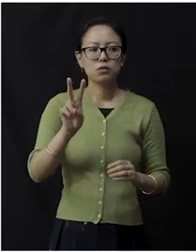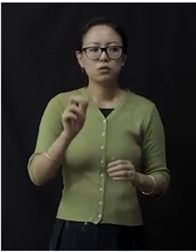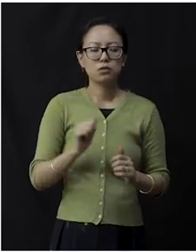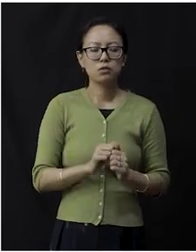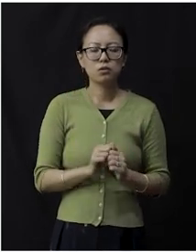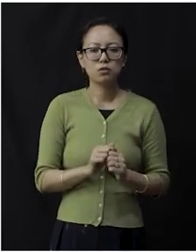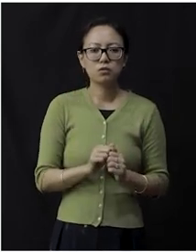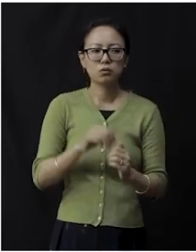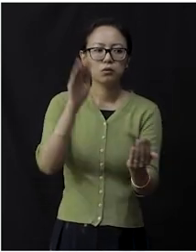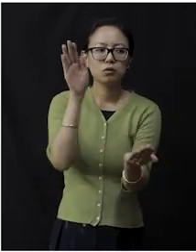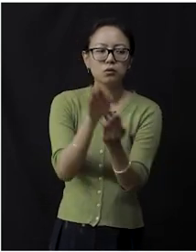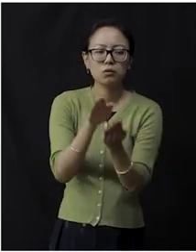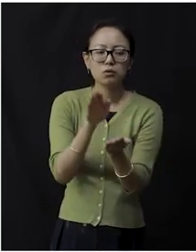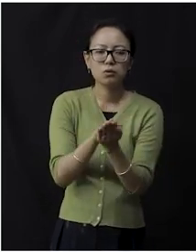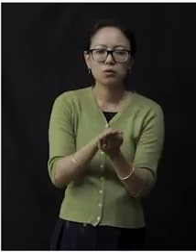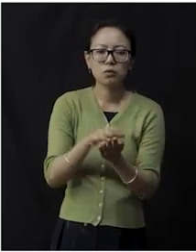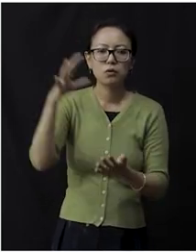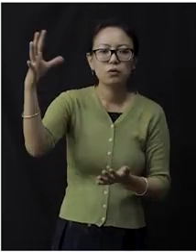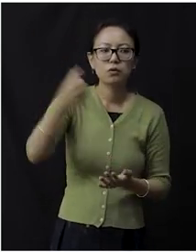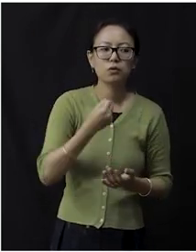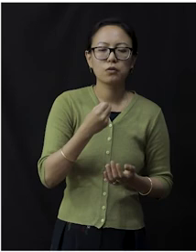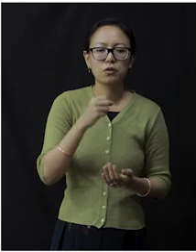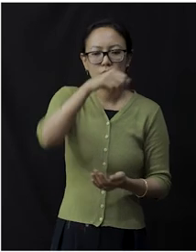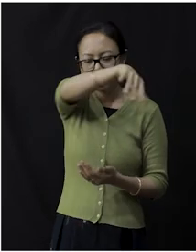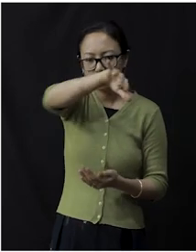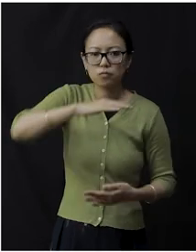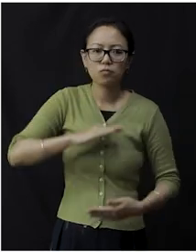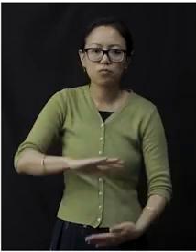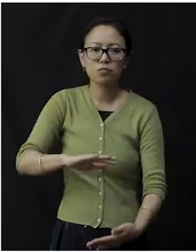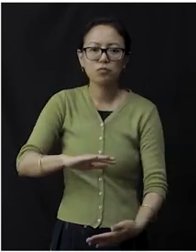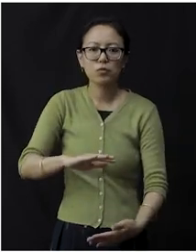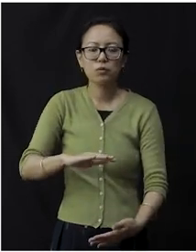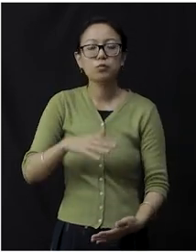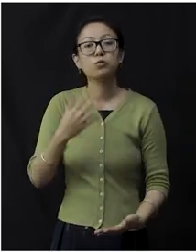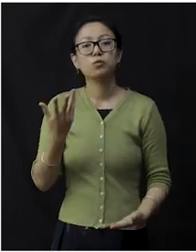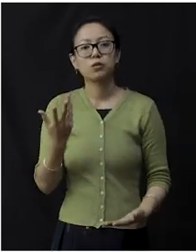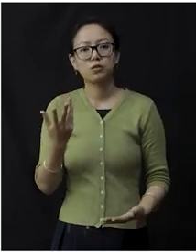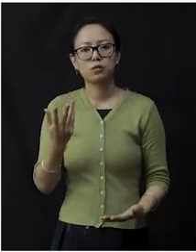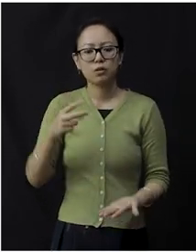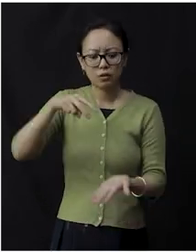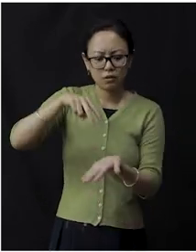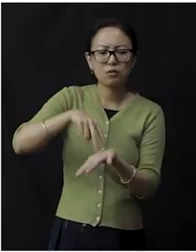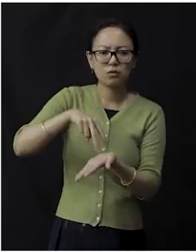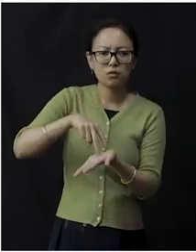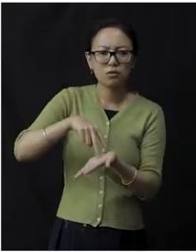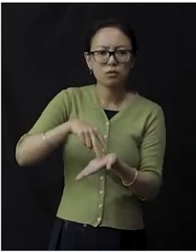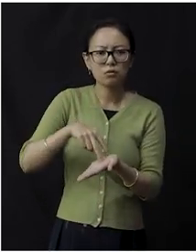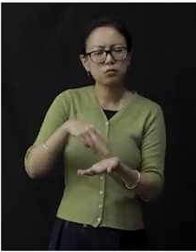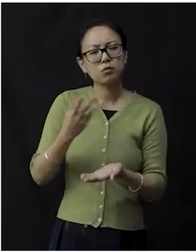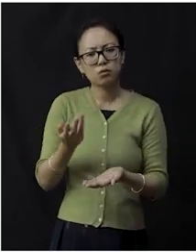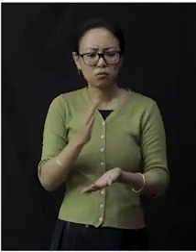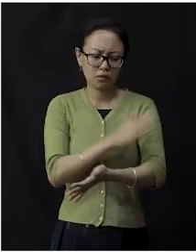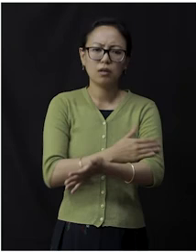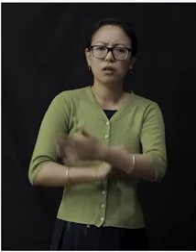tail, by his nose, or by his leg. So a crocodile or a baby elephant has a